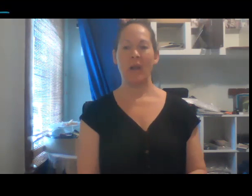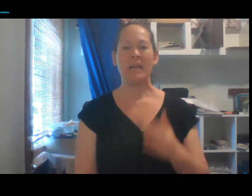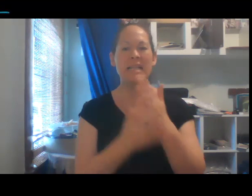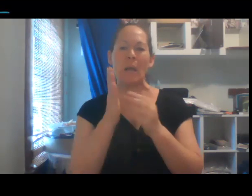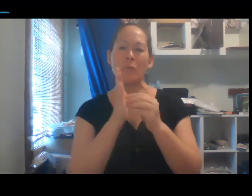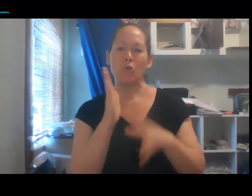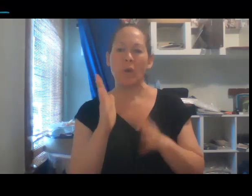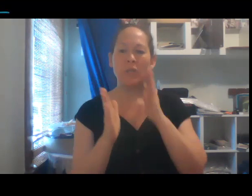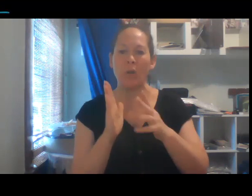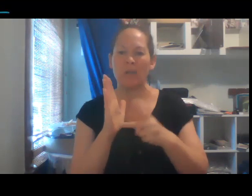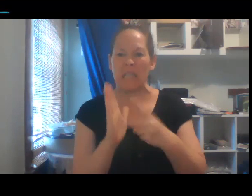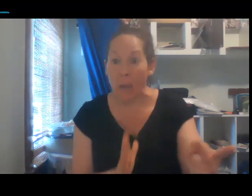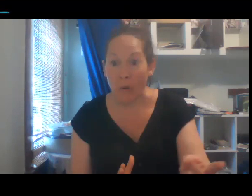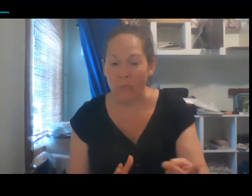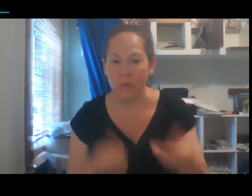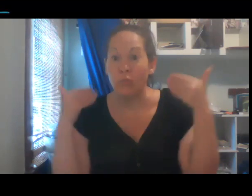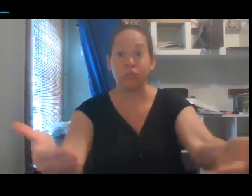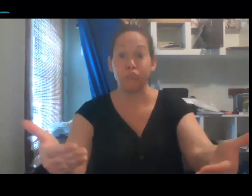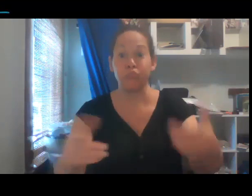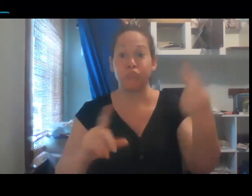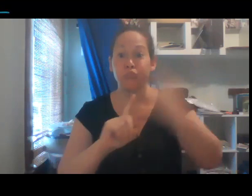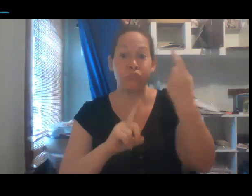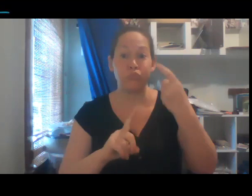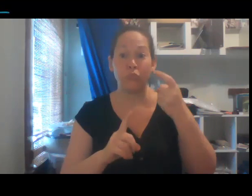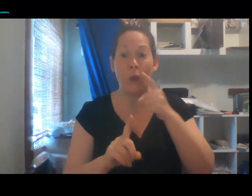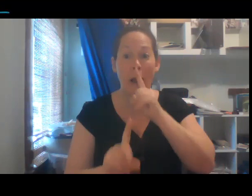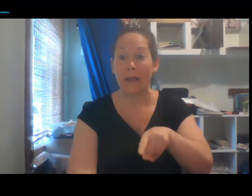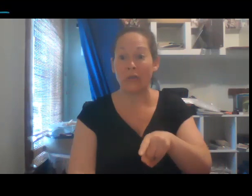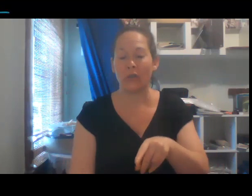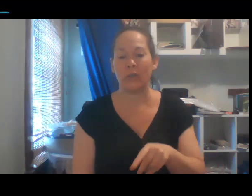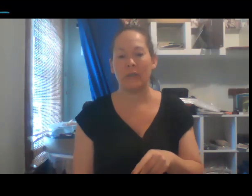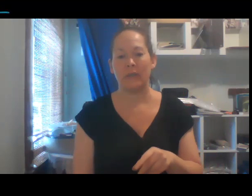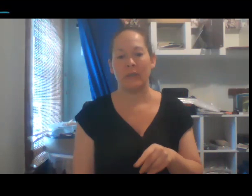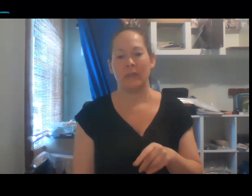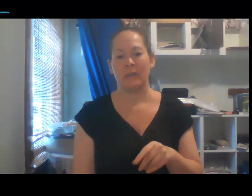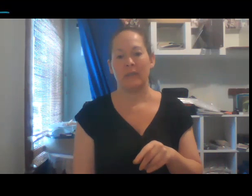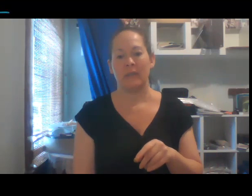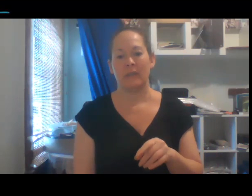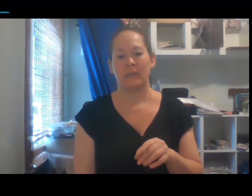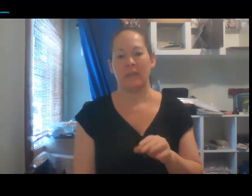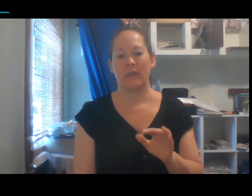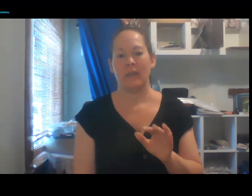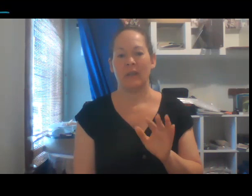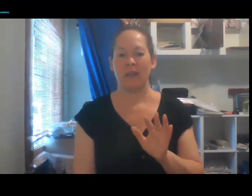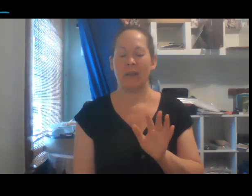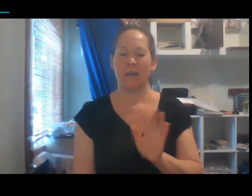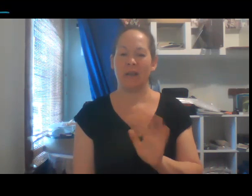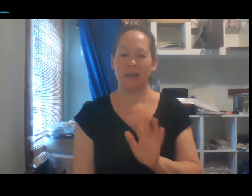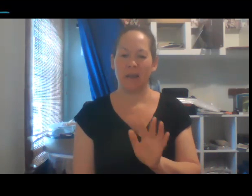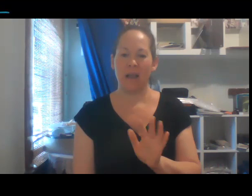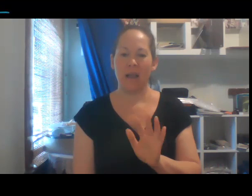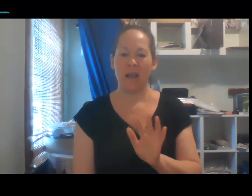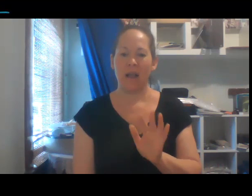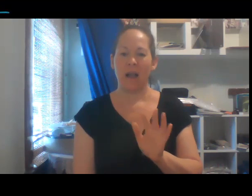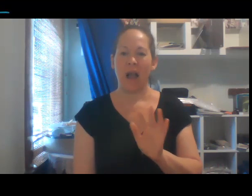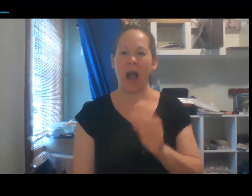at the doubling time, this is 16,400. They'll get a number, and then they'll do all these calculations on the number. I'm going to make it, I'm